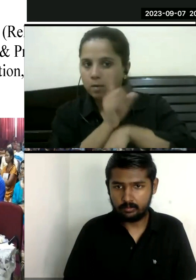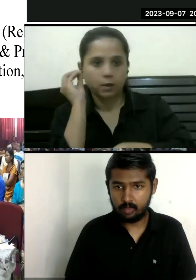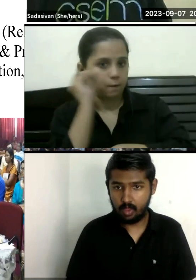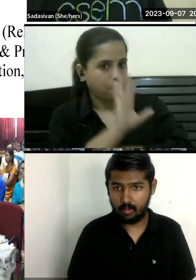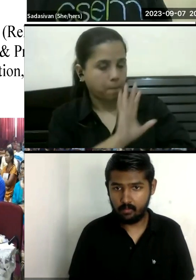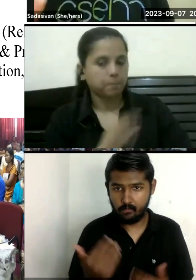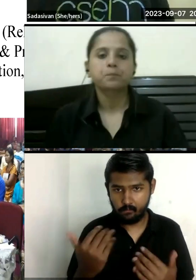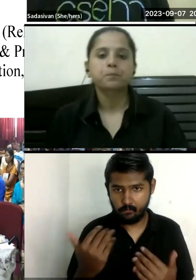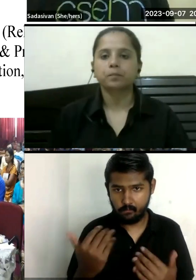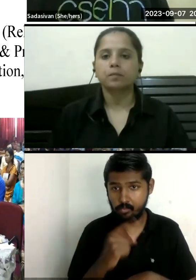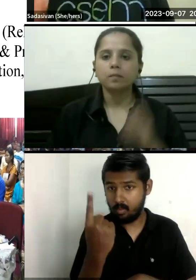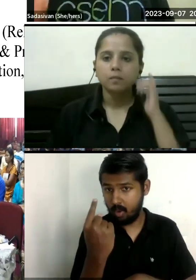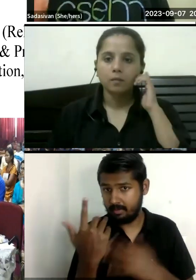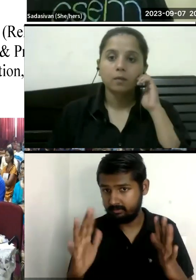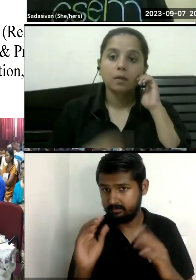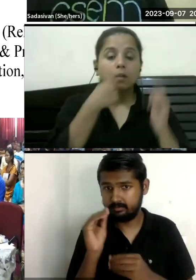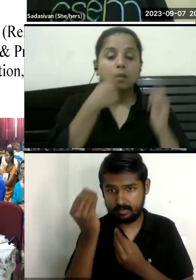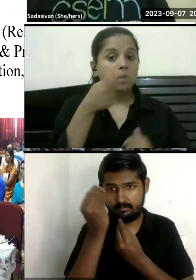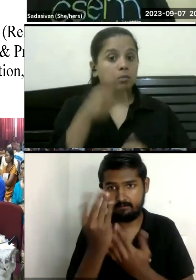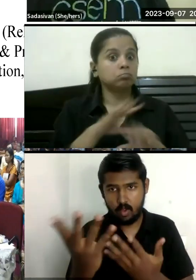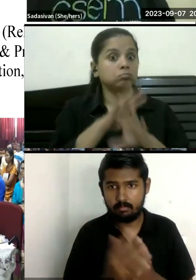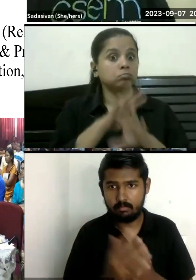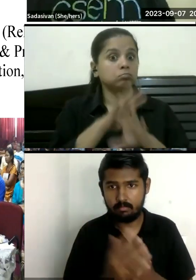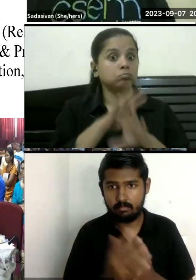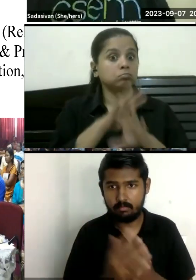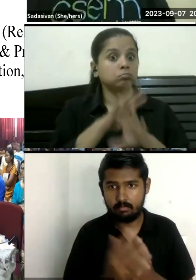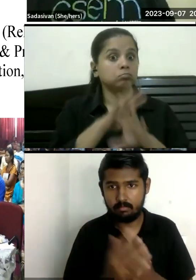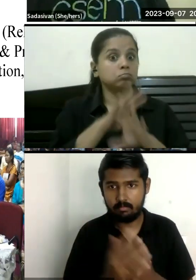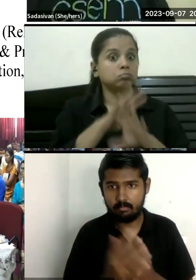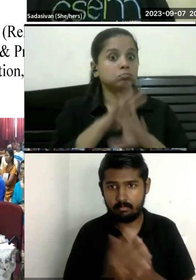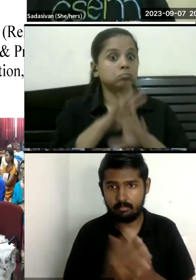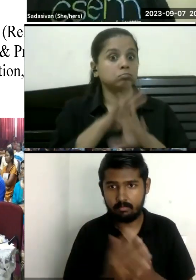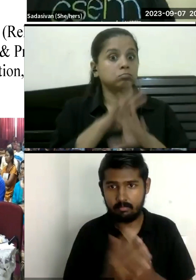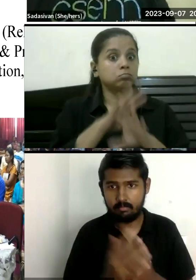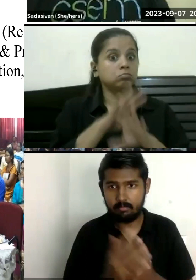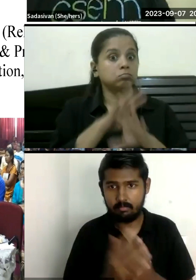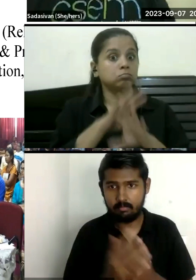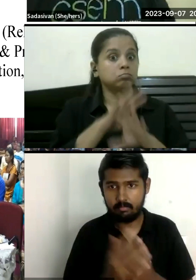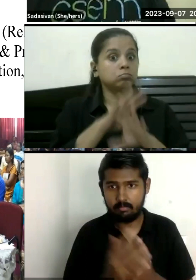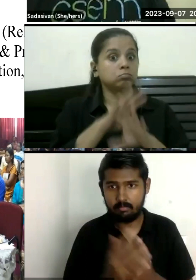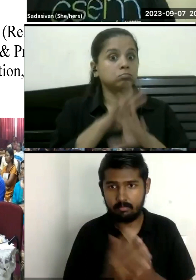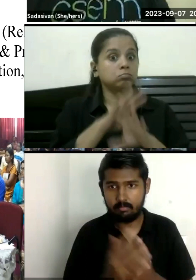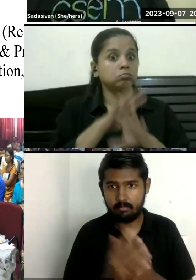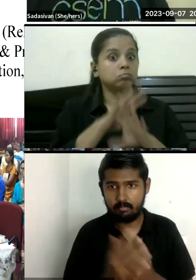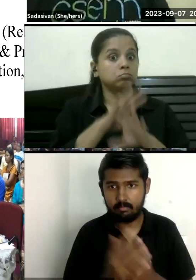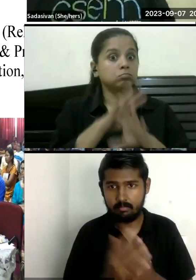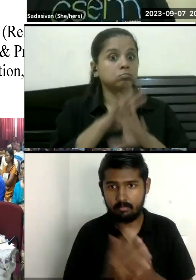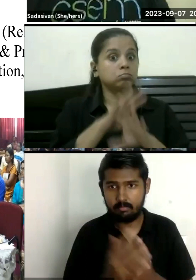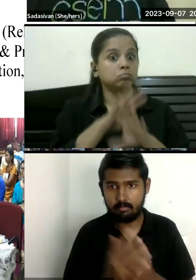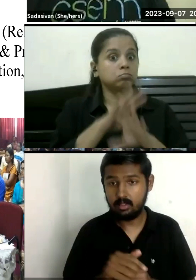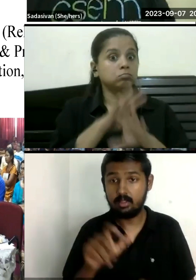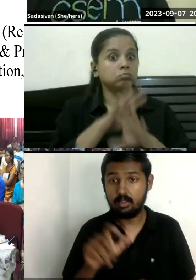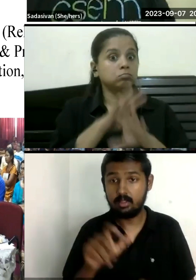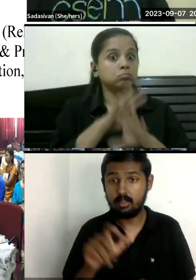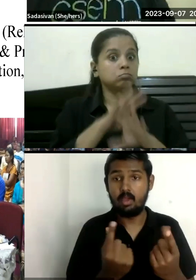a lot of sensitization is being carried out by the civil society, especially with the decision makers and the health